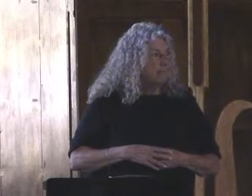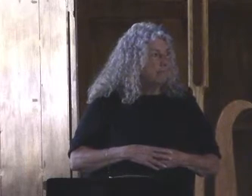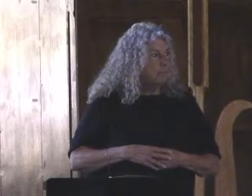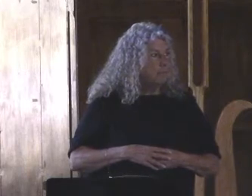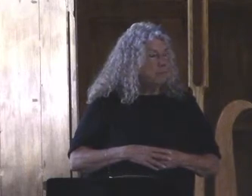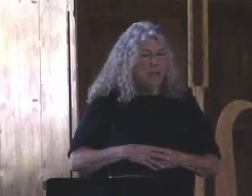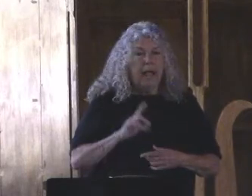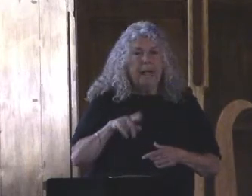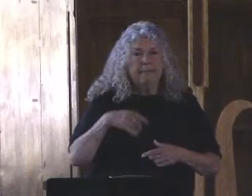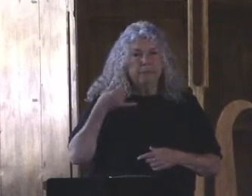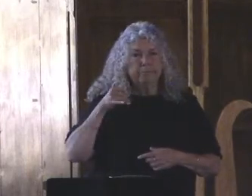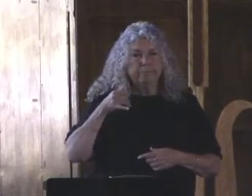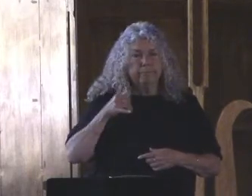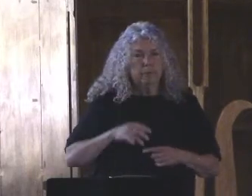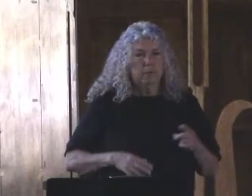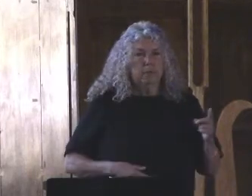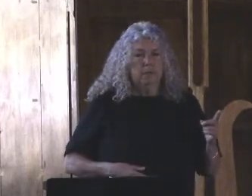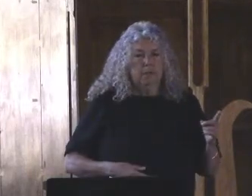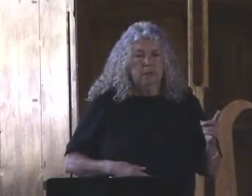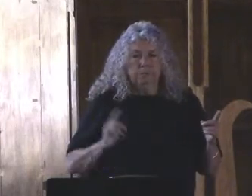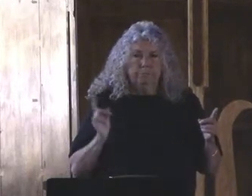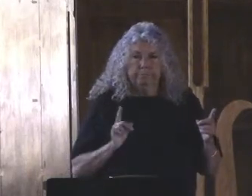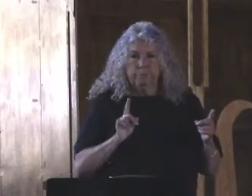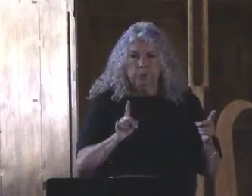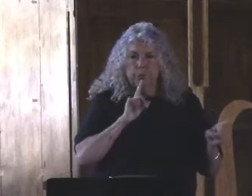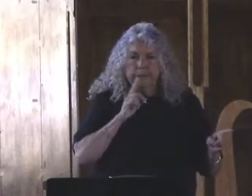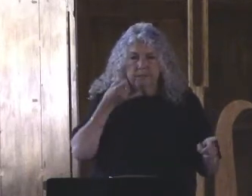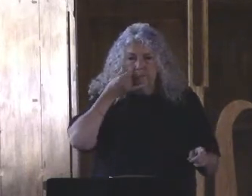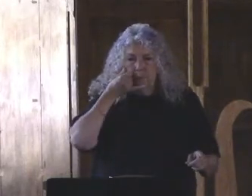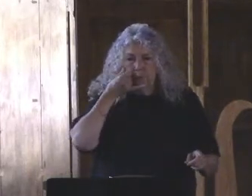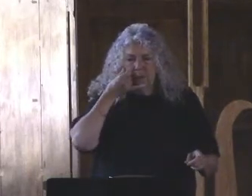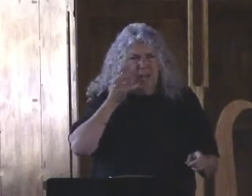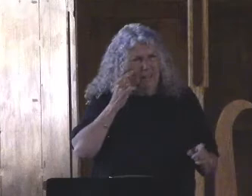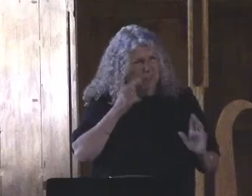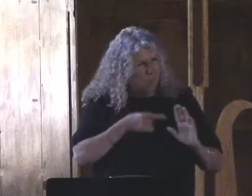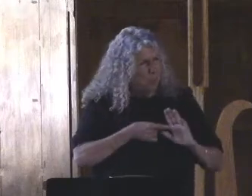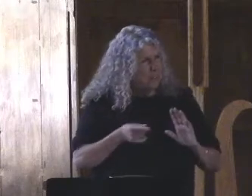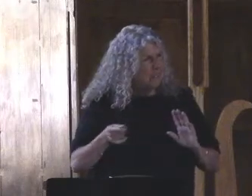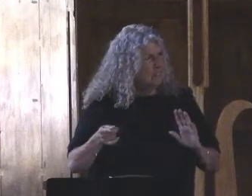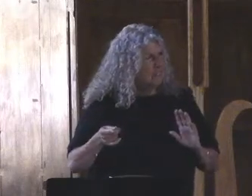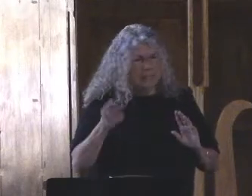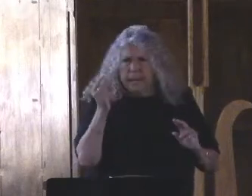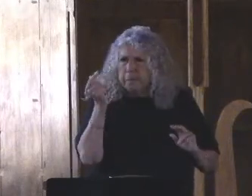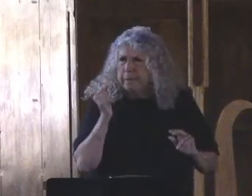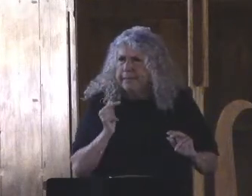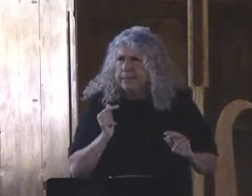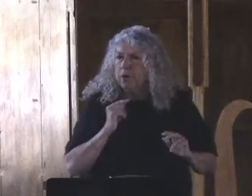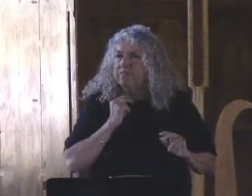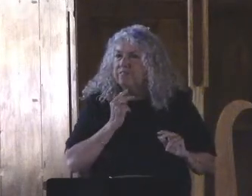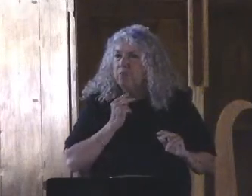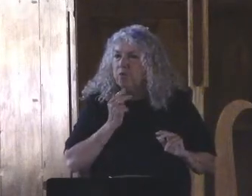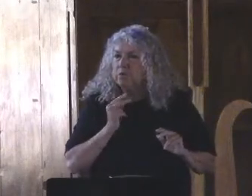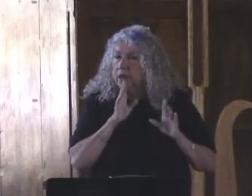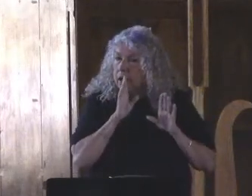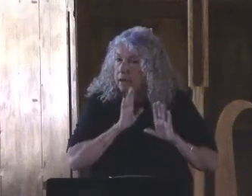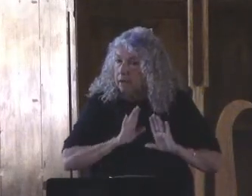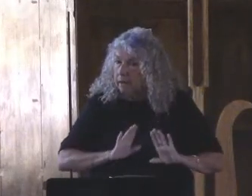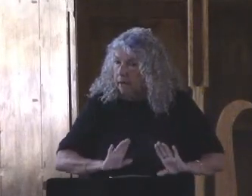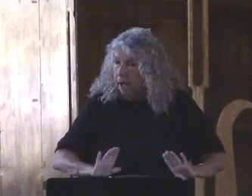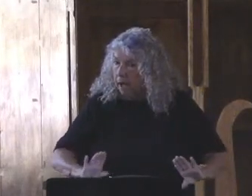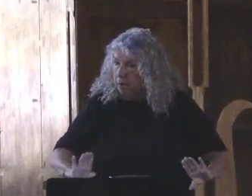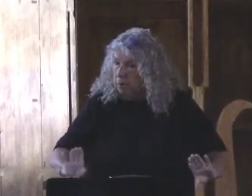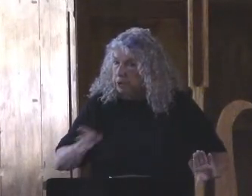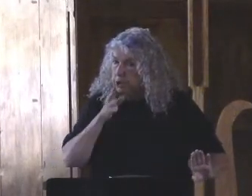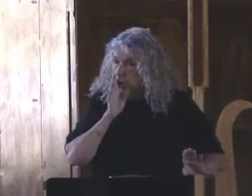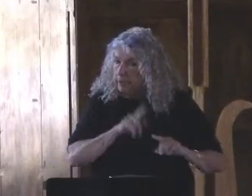Right then the phone rang. She walked over to answer it, and I noticed that immediately her voice got calmer and quieter